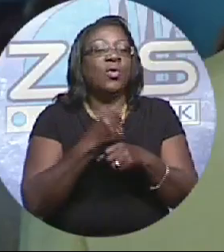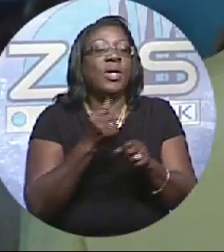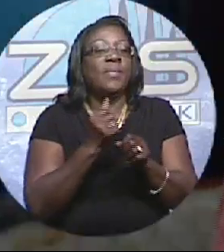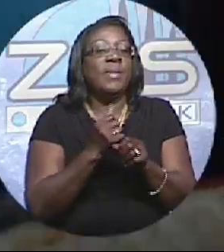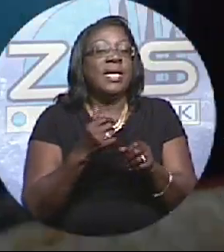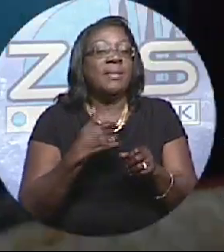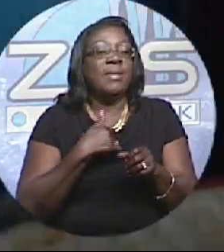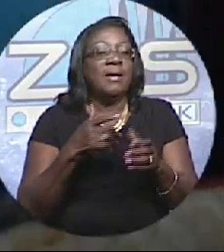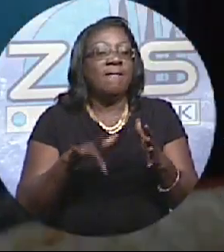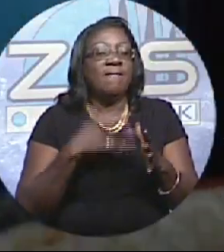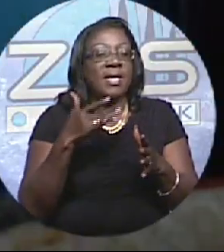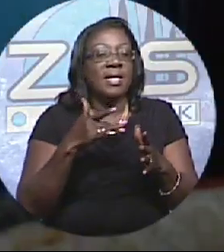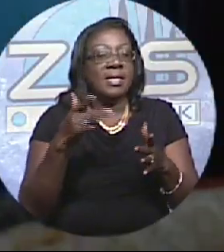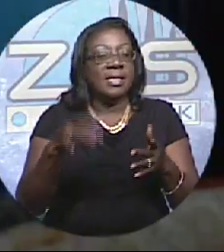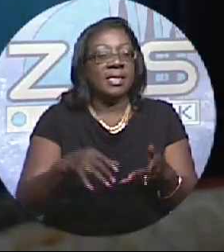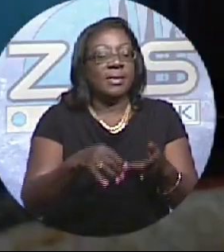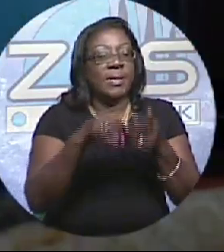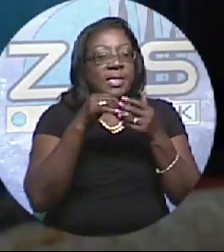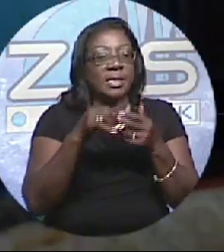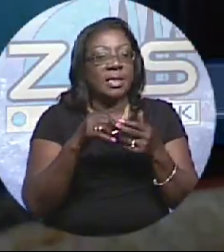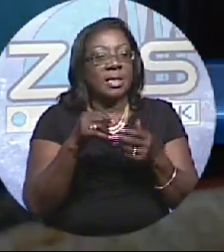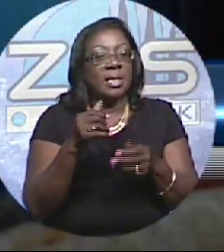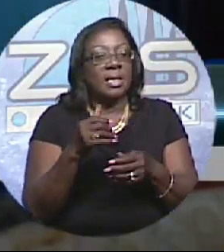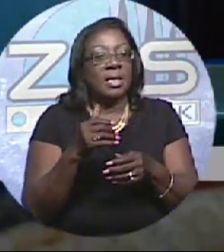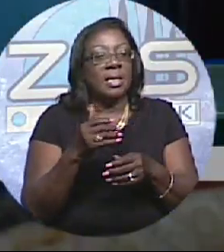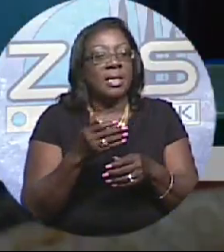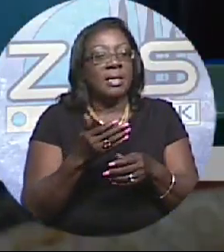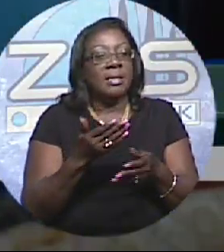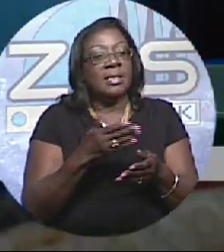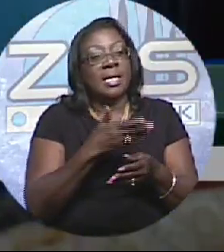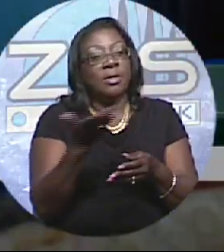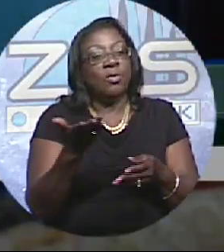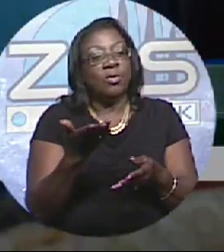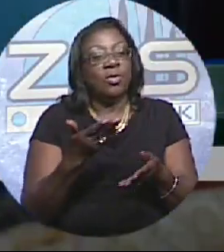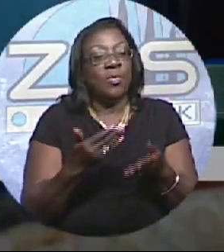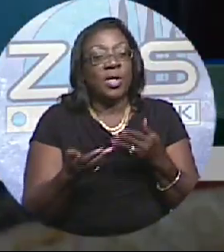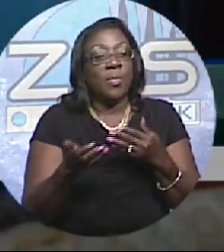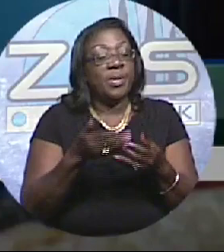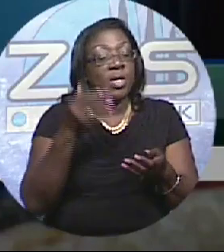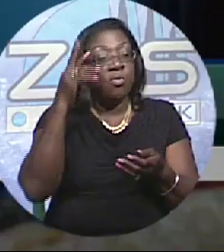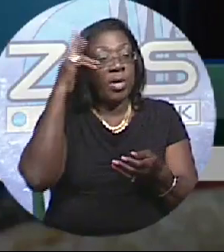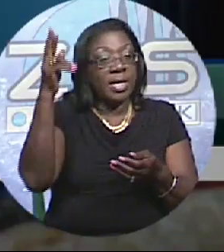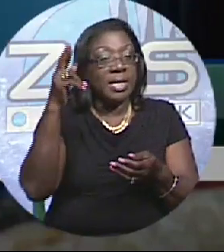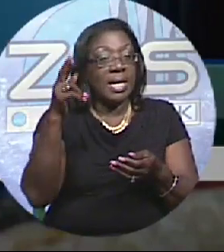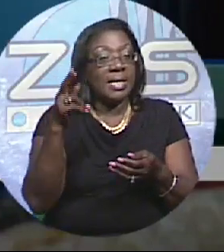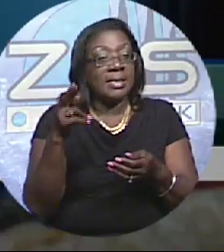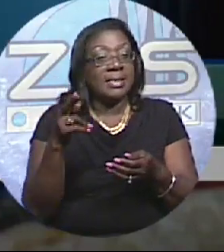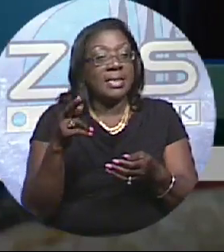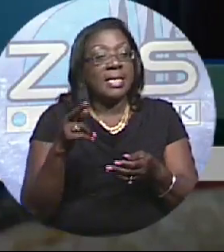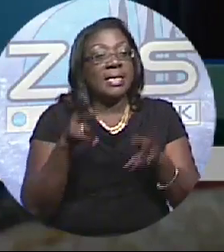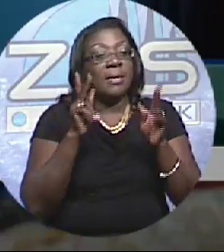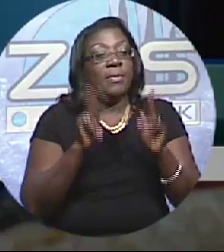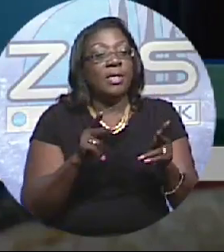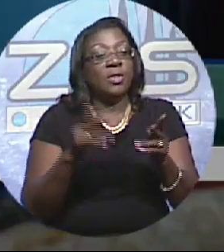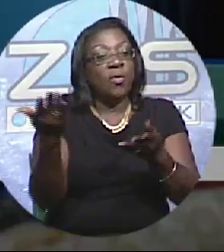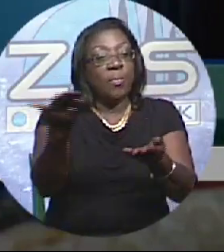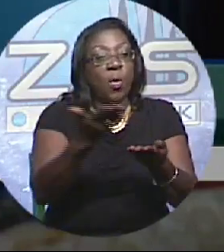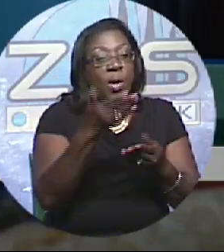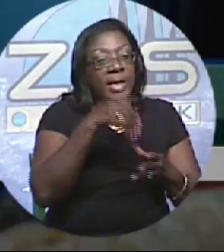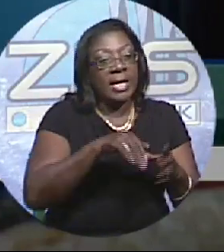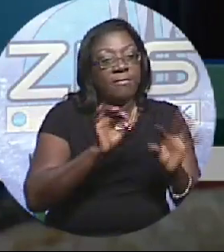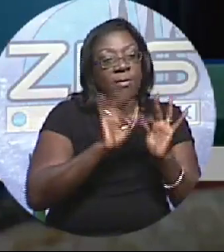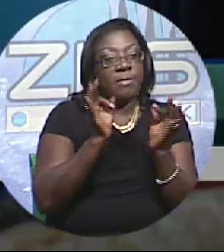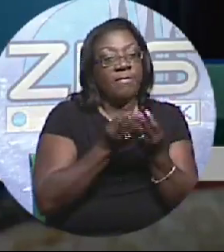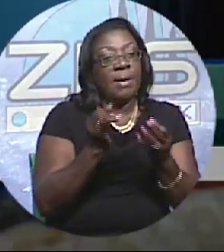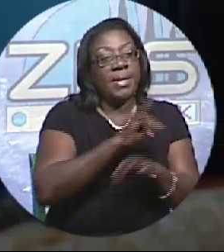special. There are many who may not ever be recognized, because it's the one thing. There are persons who he has brought in from the family